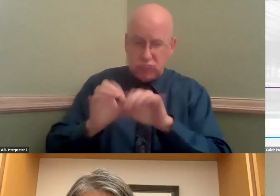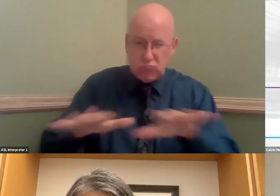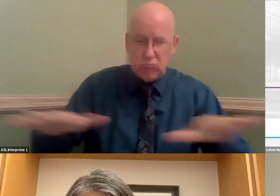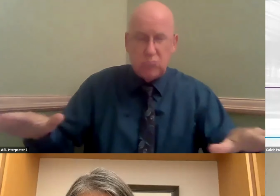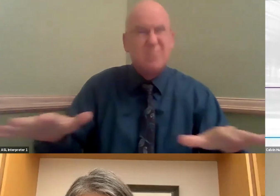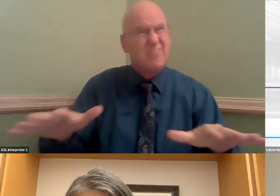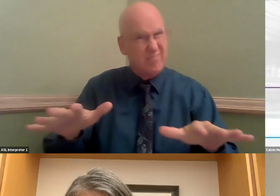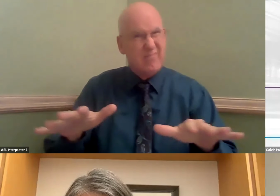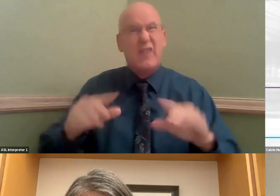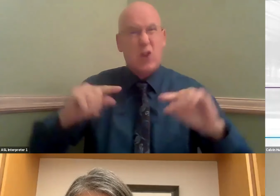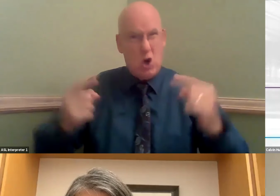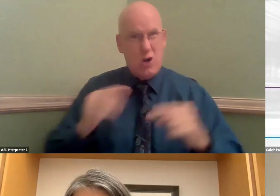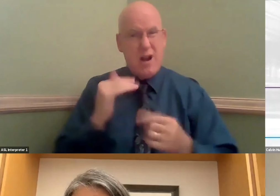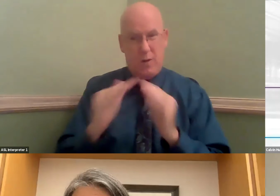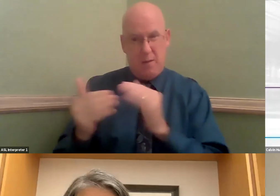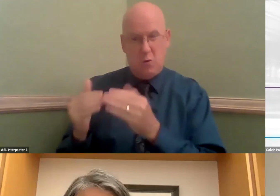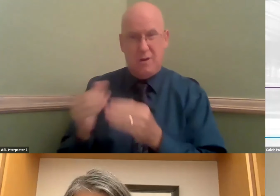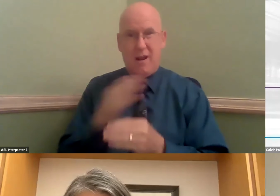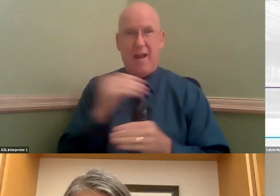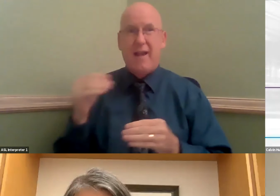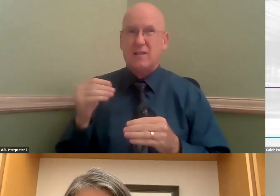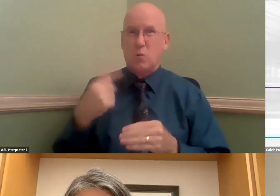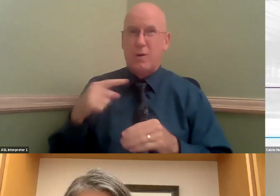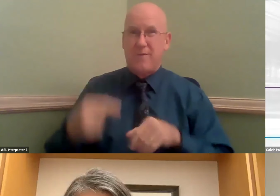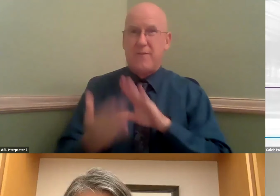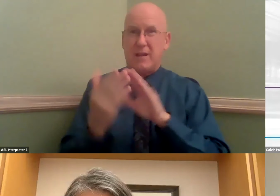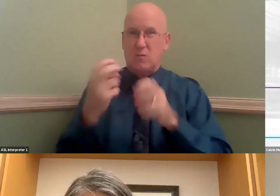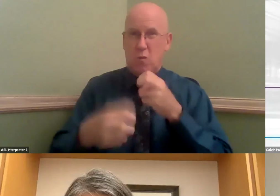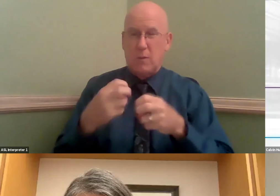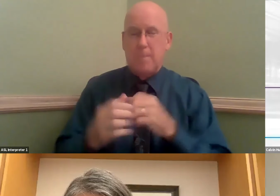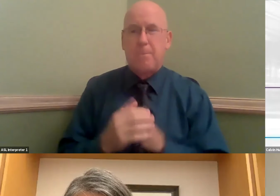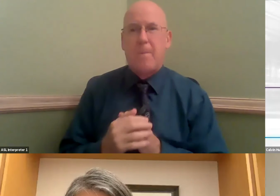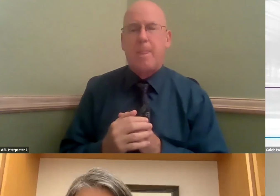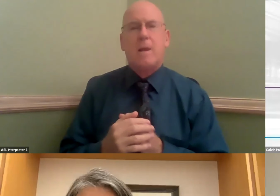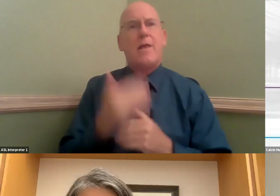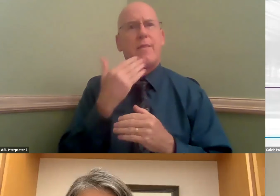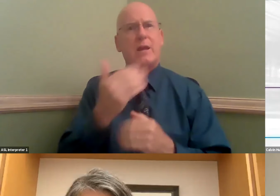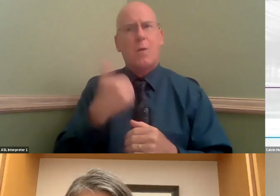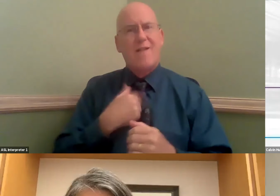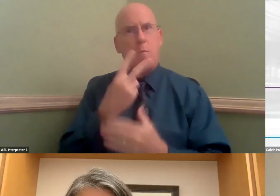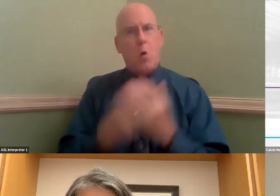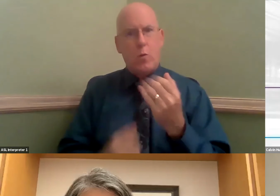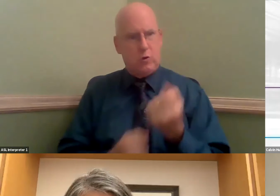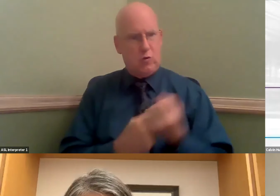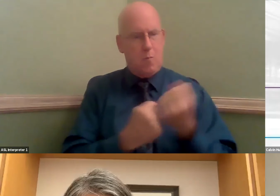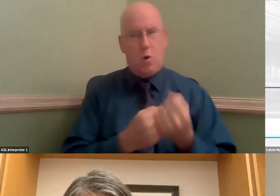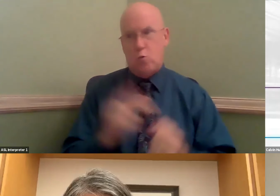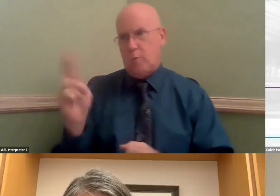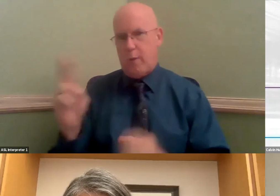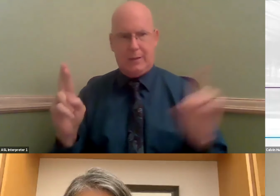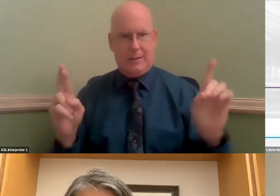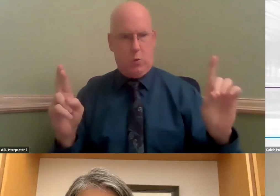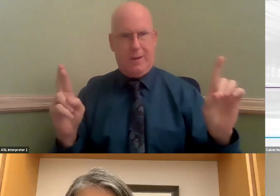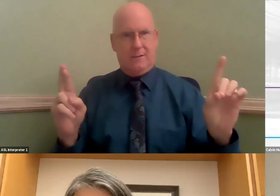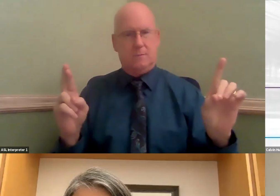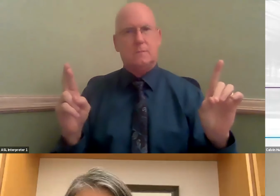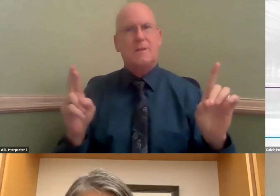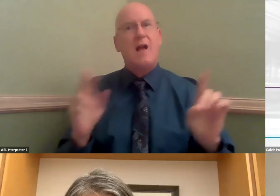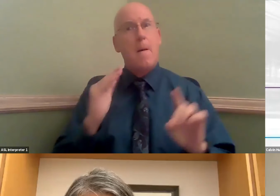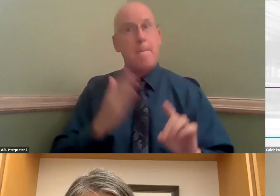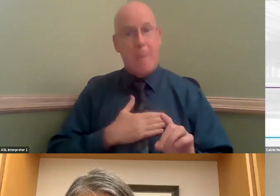growing issues that we all face. I'm very proud to have bipartisan support because my campaign is about common sense solutions. It's